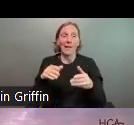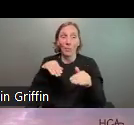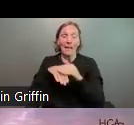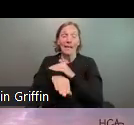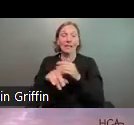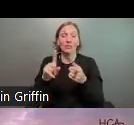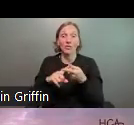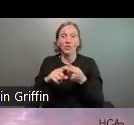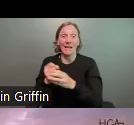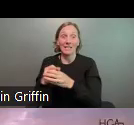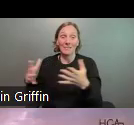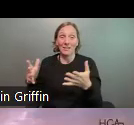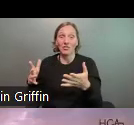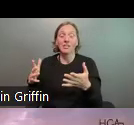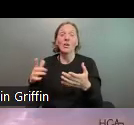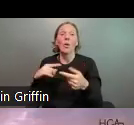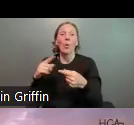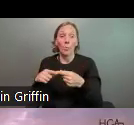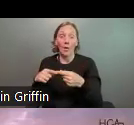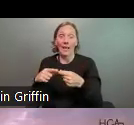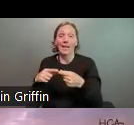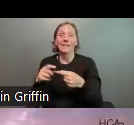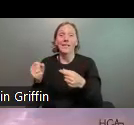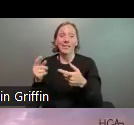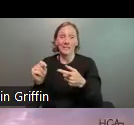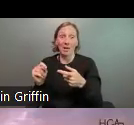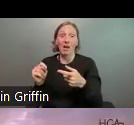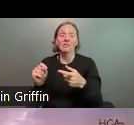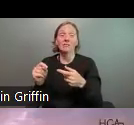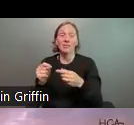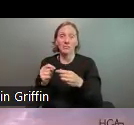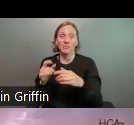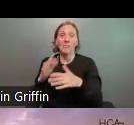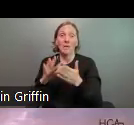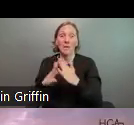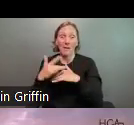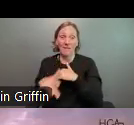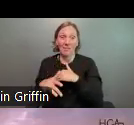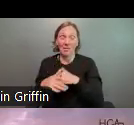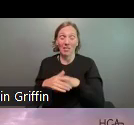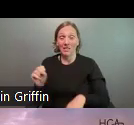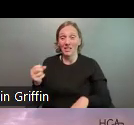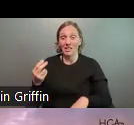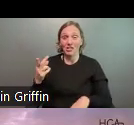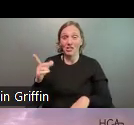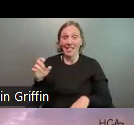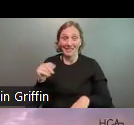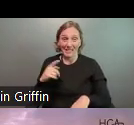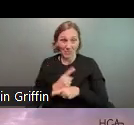should eventual spots open up. Sheldon, would you characterize that any